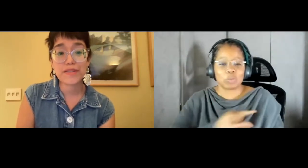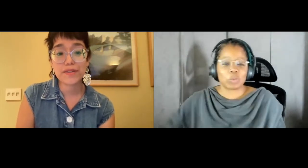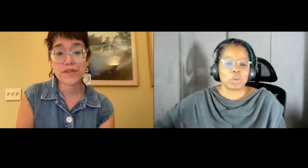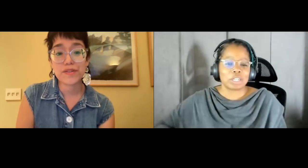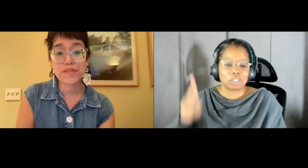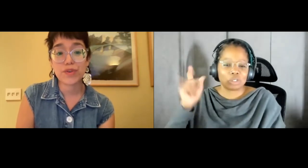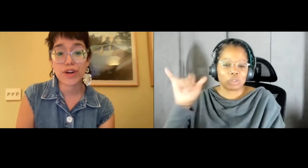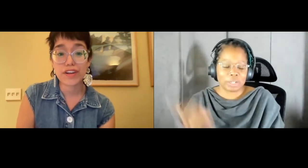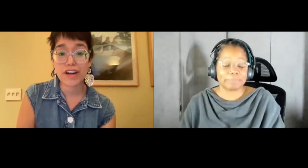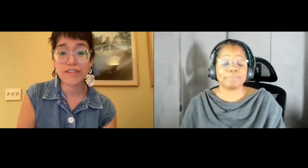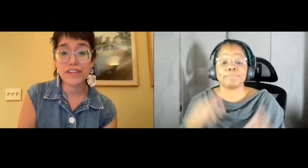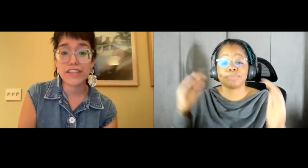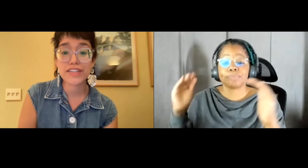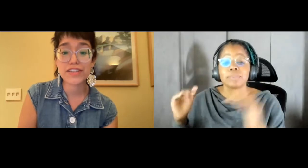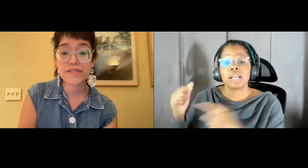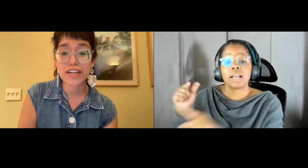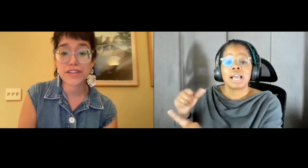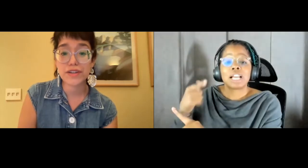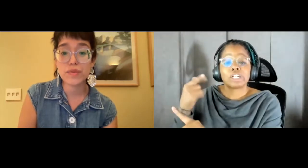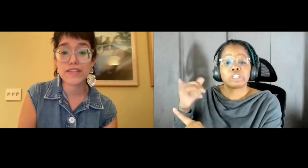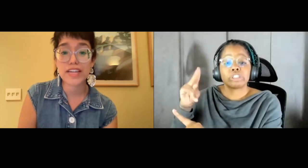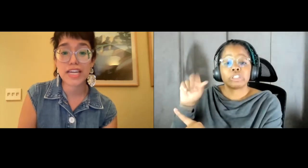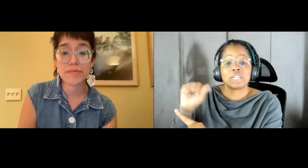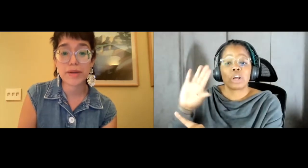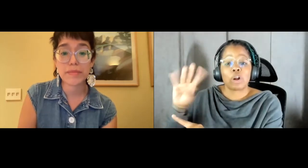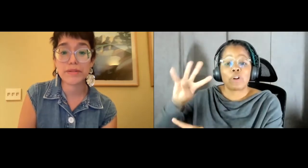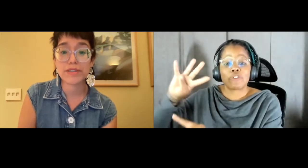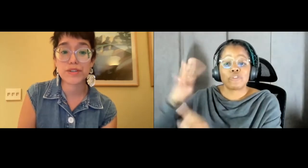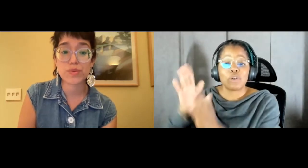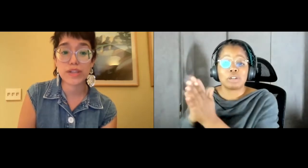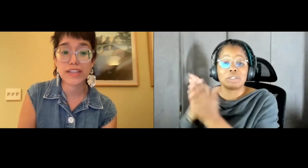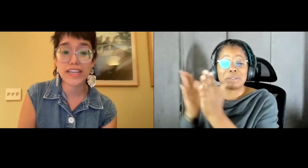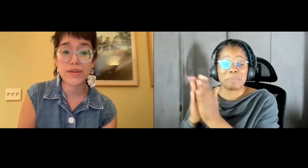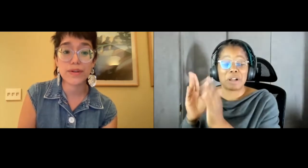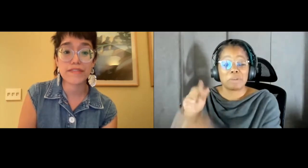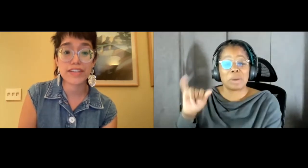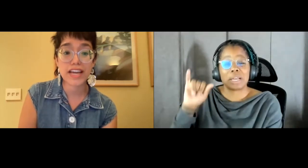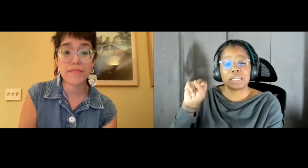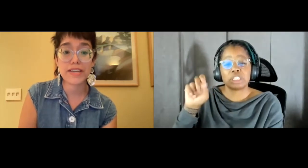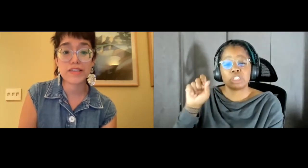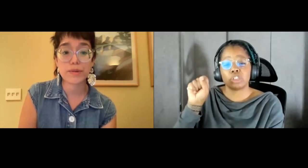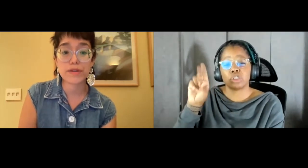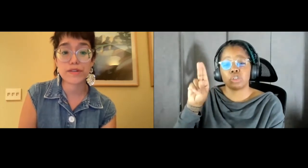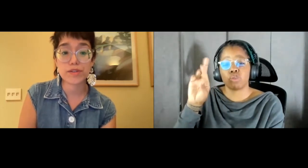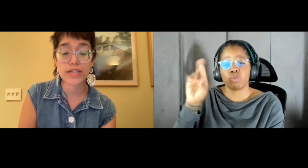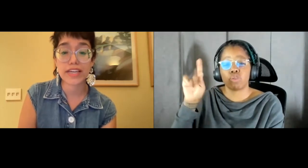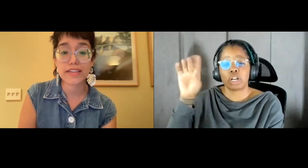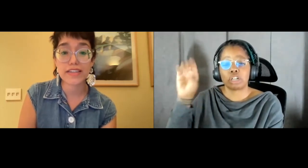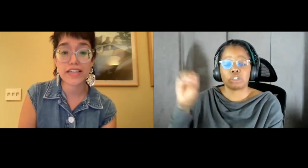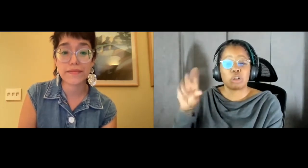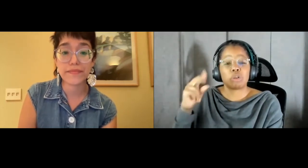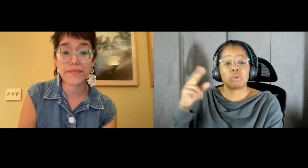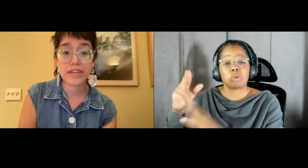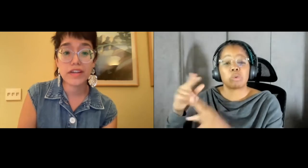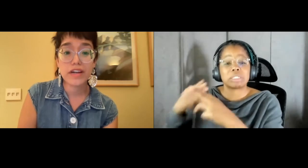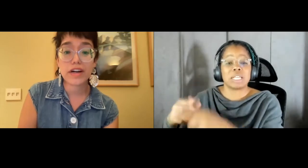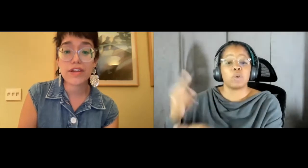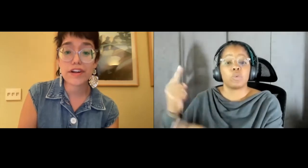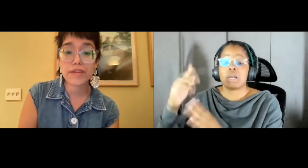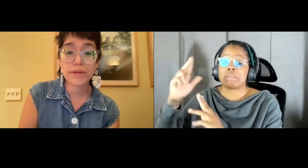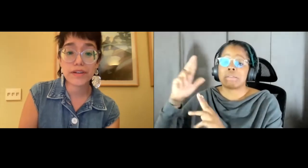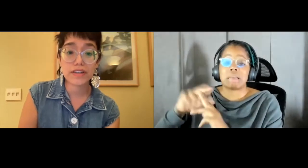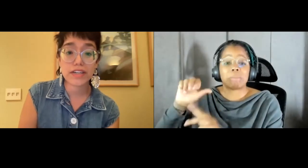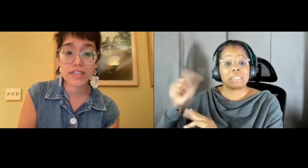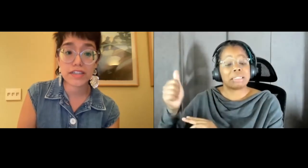Gina Apostol's fourth novel, Insurrecto, was named by Publishers Weekly one of the 10 best books of 2018.